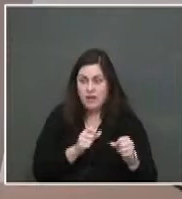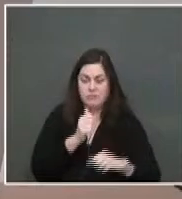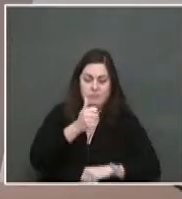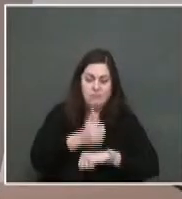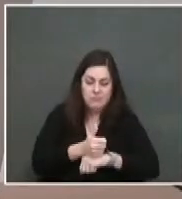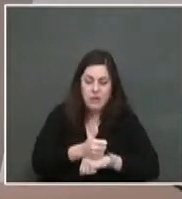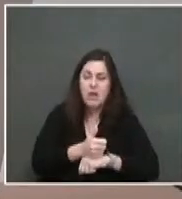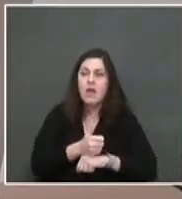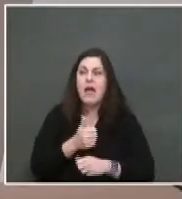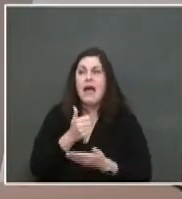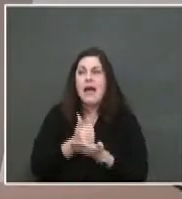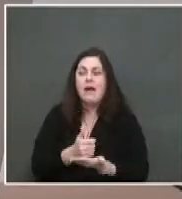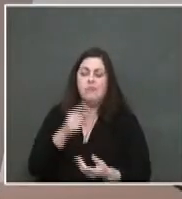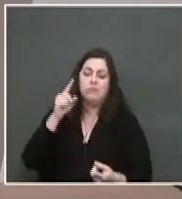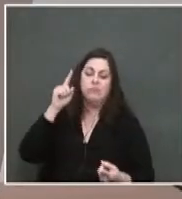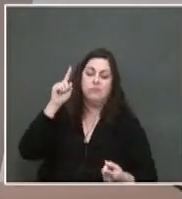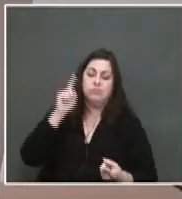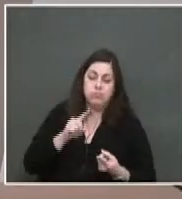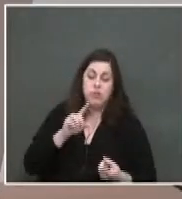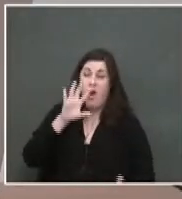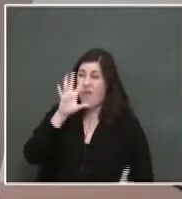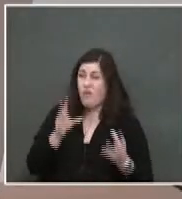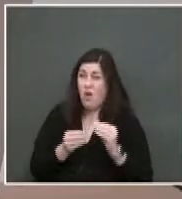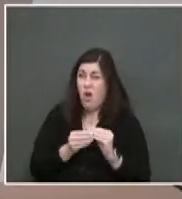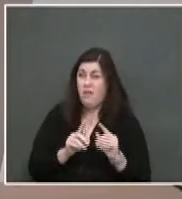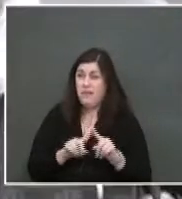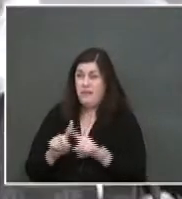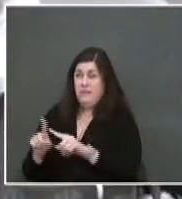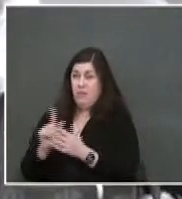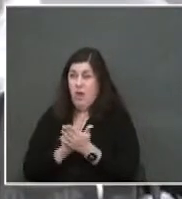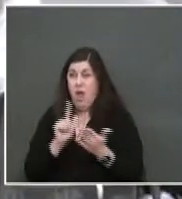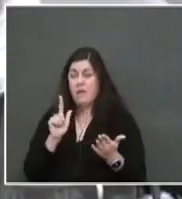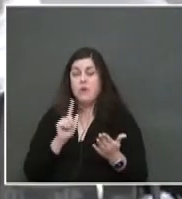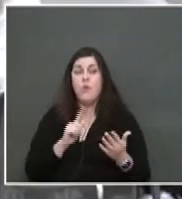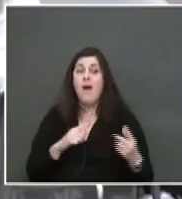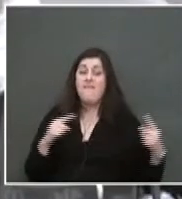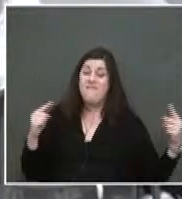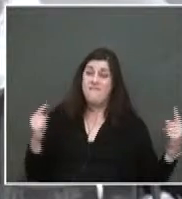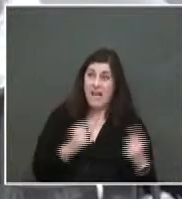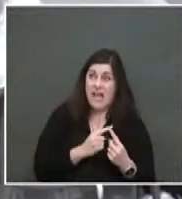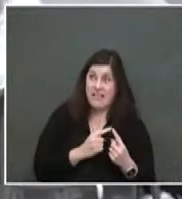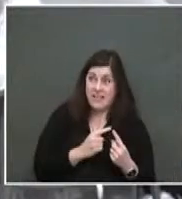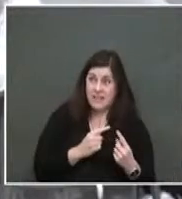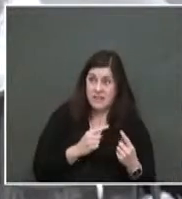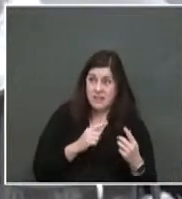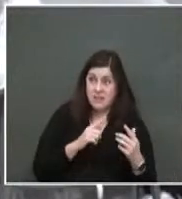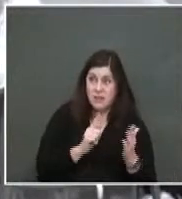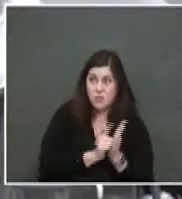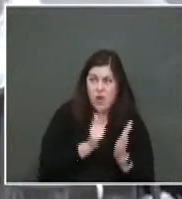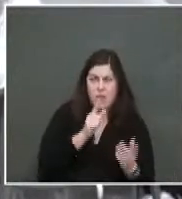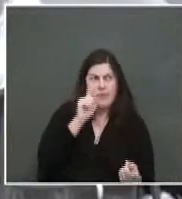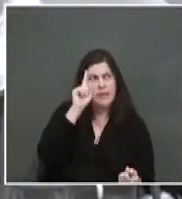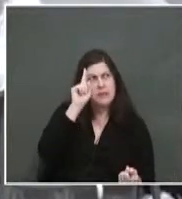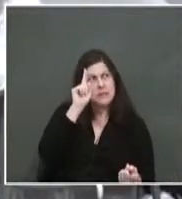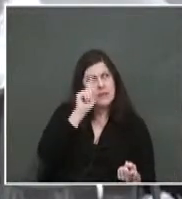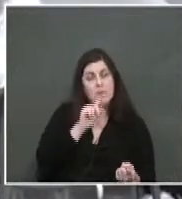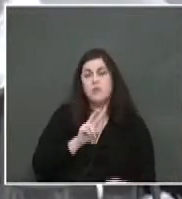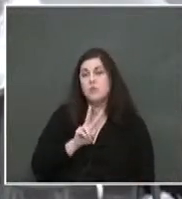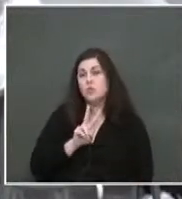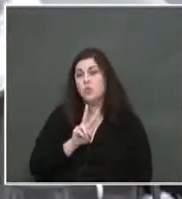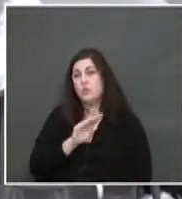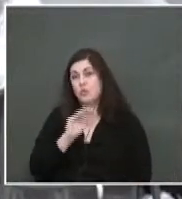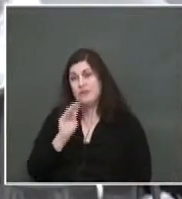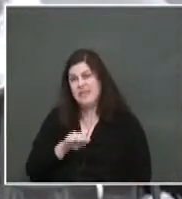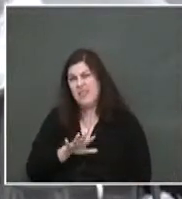implemented, that crime is down overall by what percent? Is it Violent crime is down, I think,